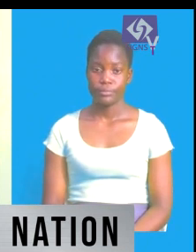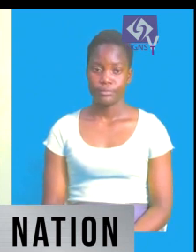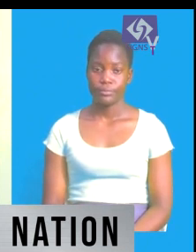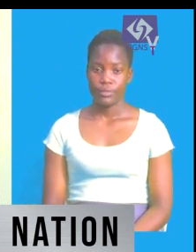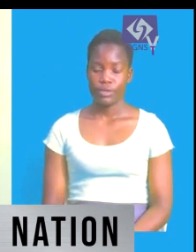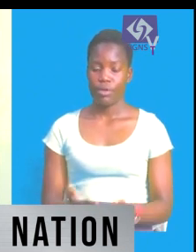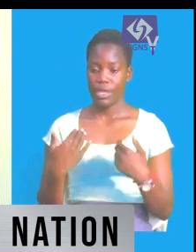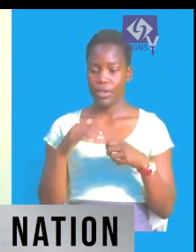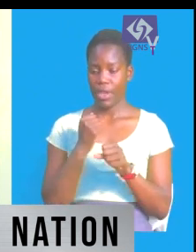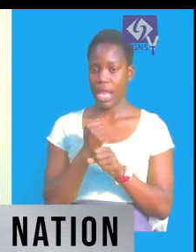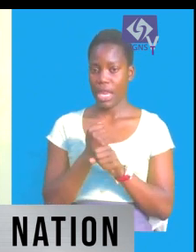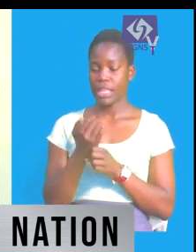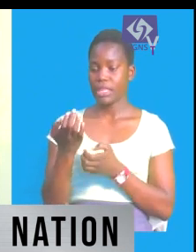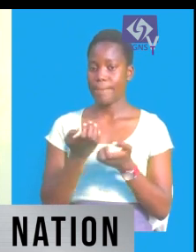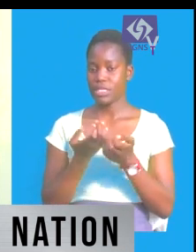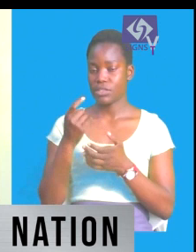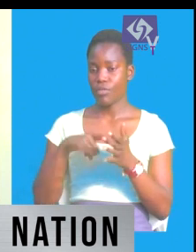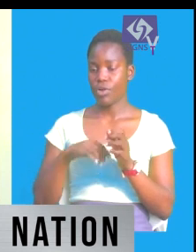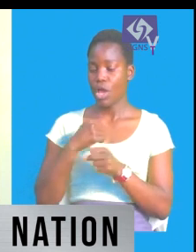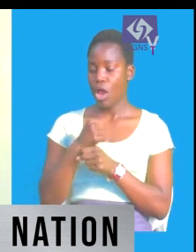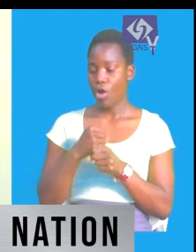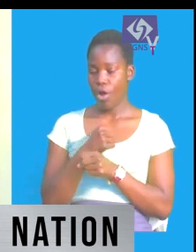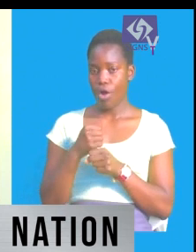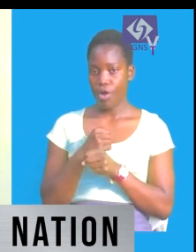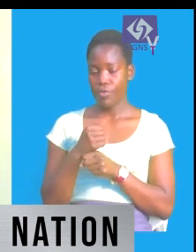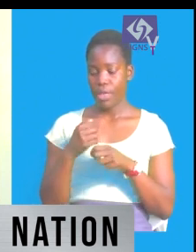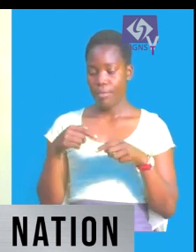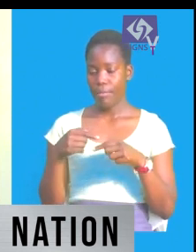actually done the business of coffee, having hired